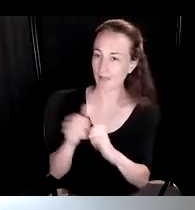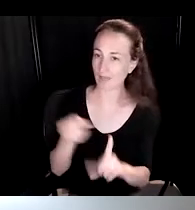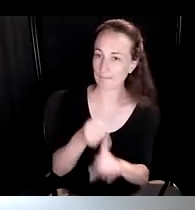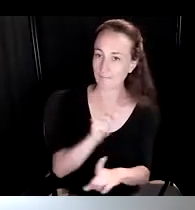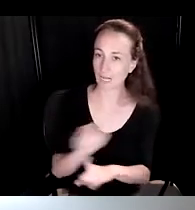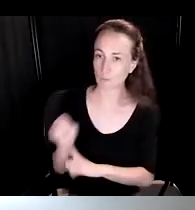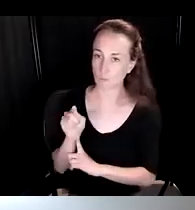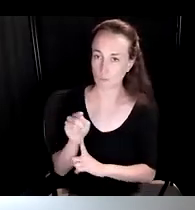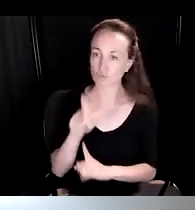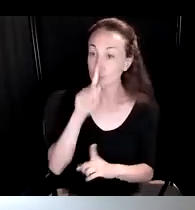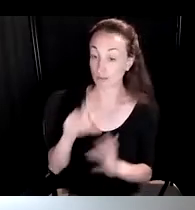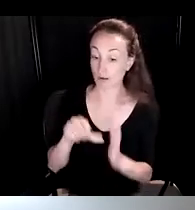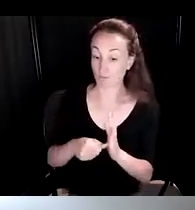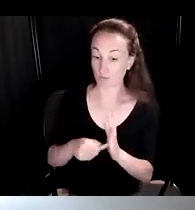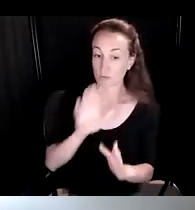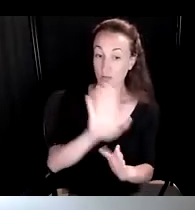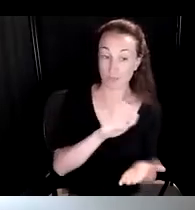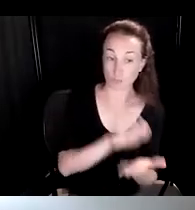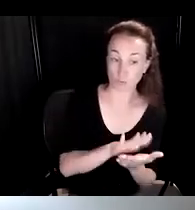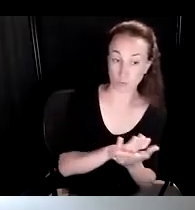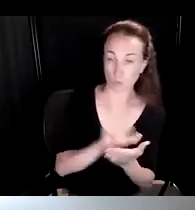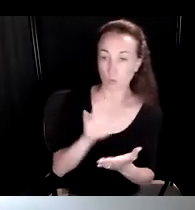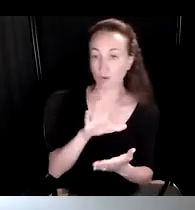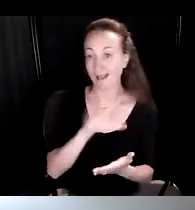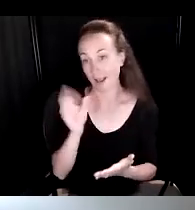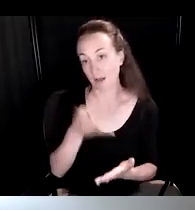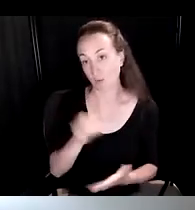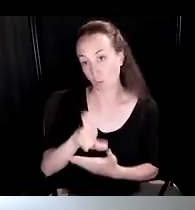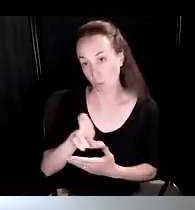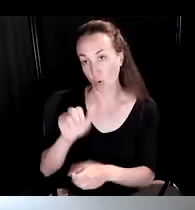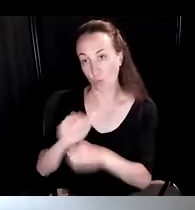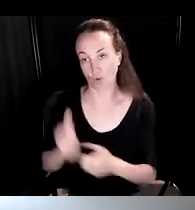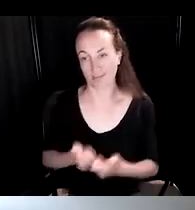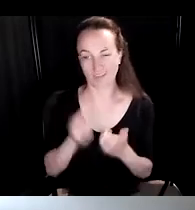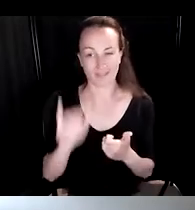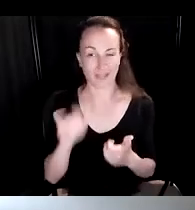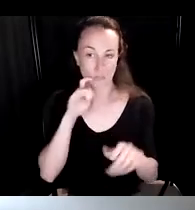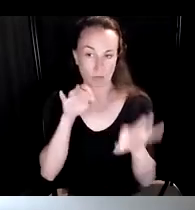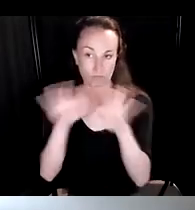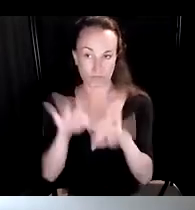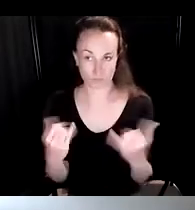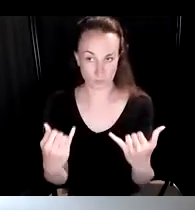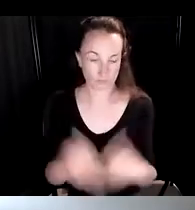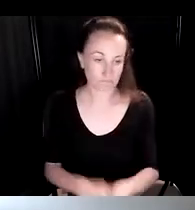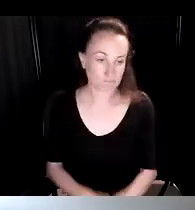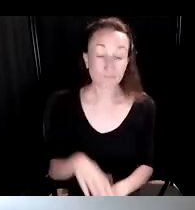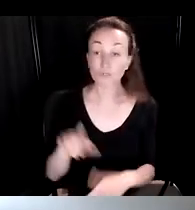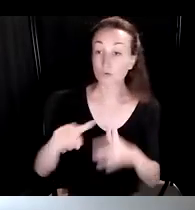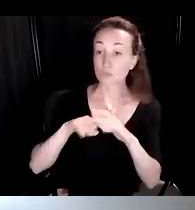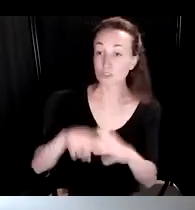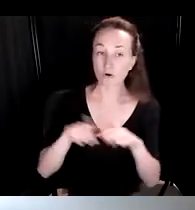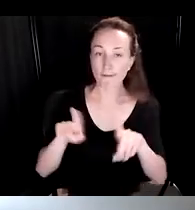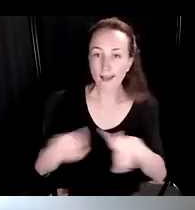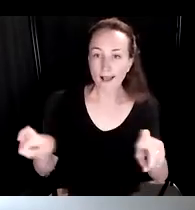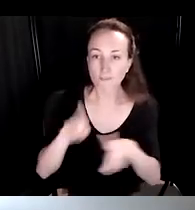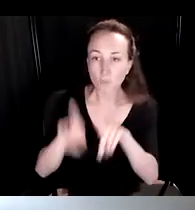life. So that's what I'm going to present to you guys here for a little bit. And we started asking these questions, I should